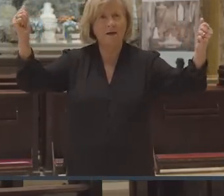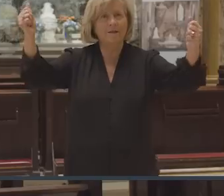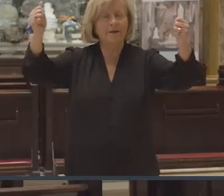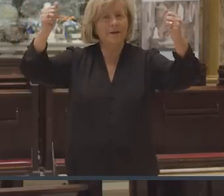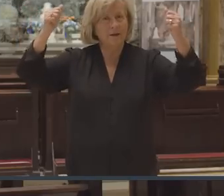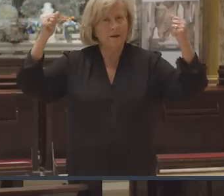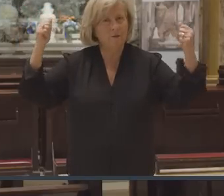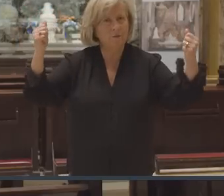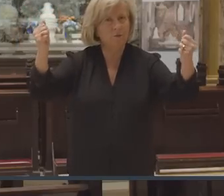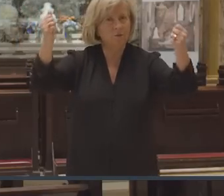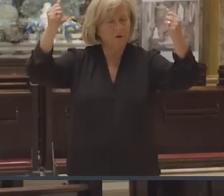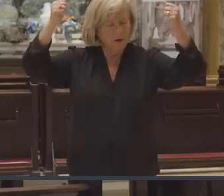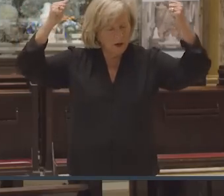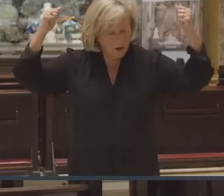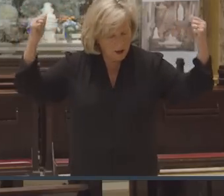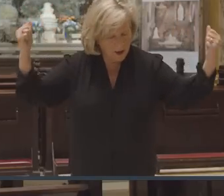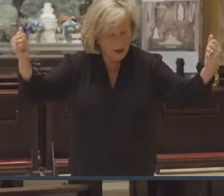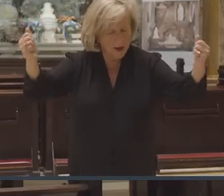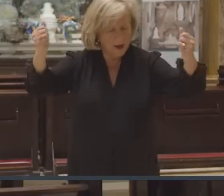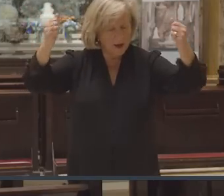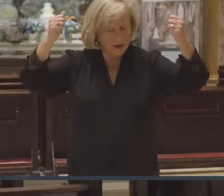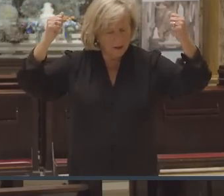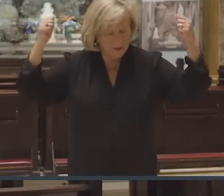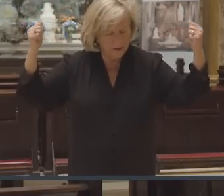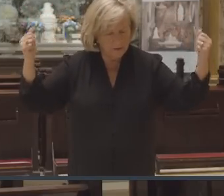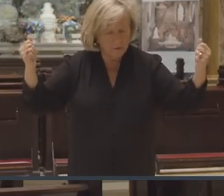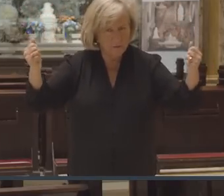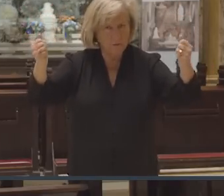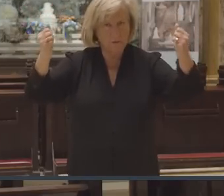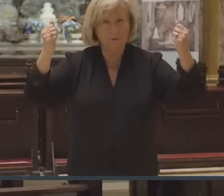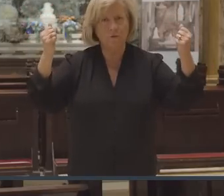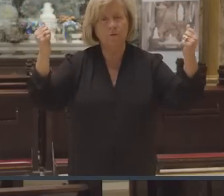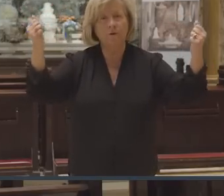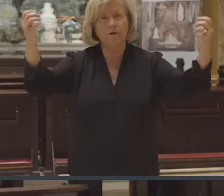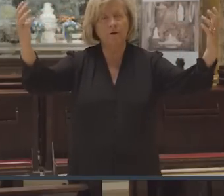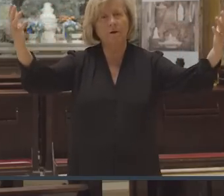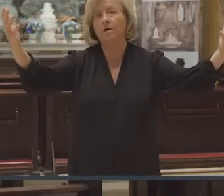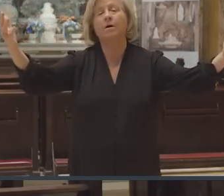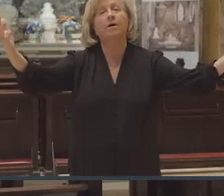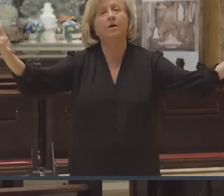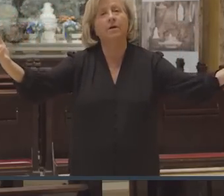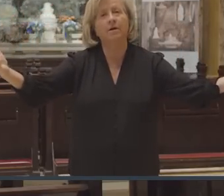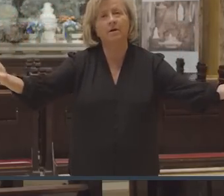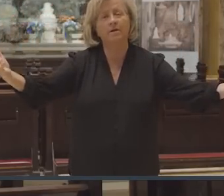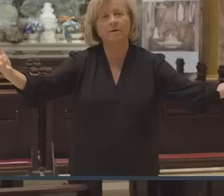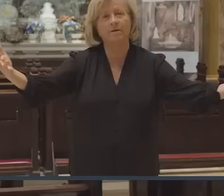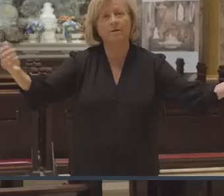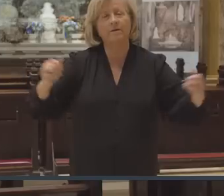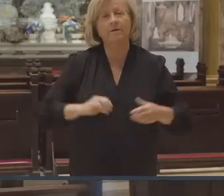Alleluia, alleluia, alleluia, alleluia.